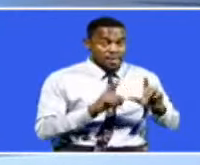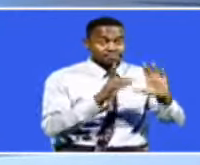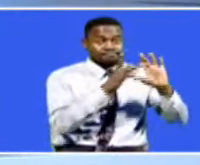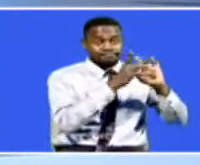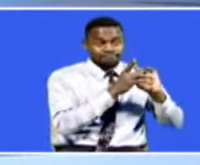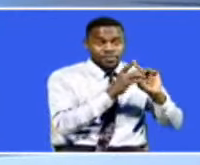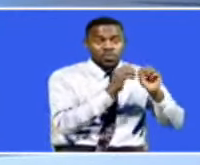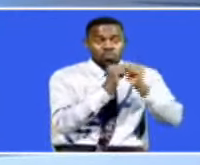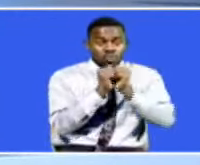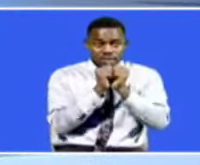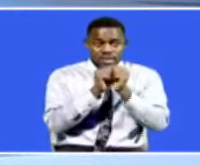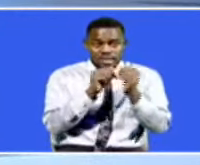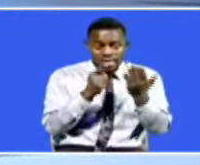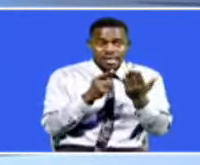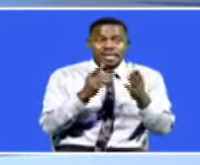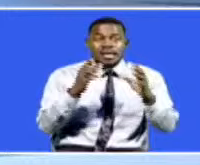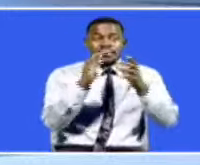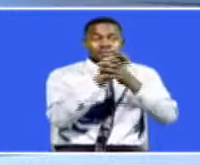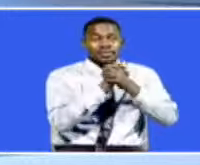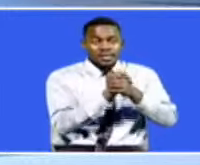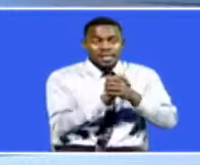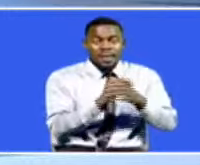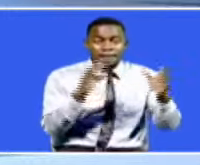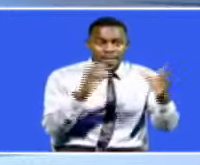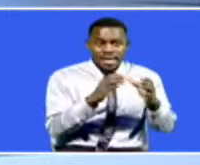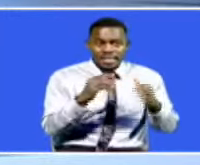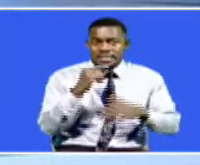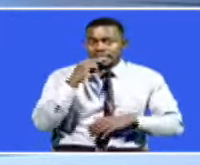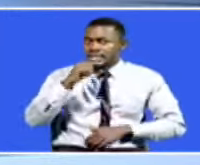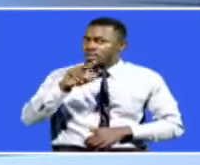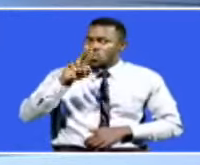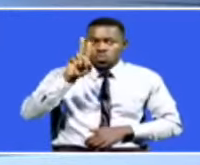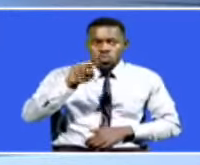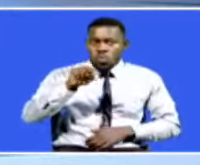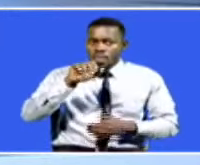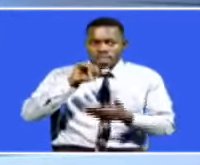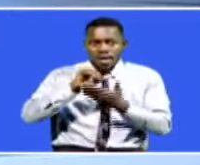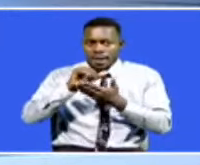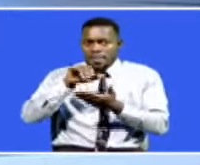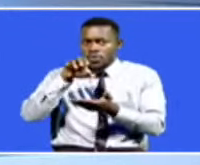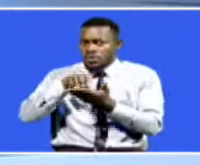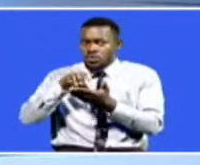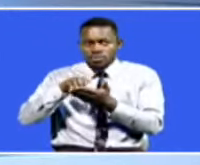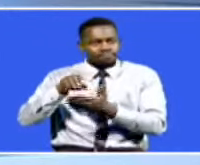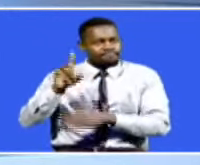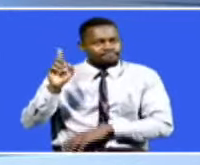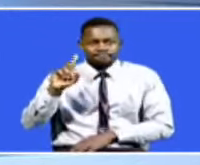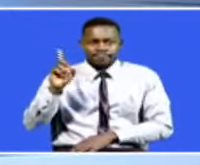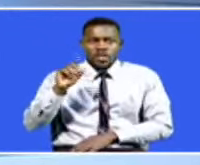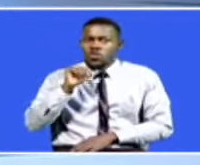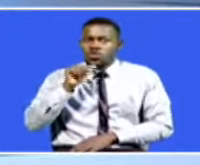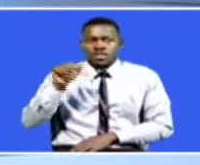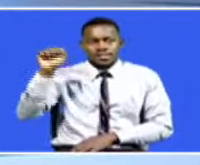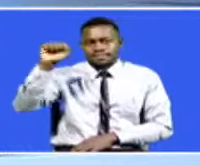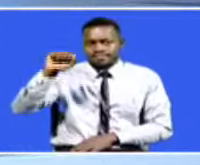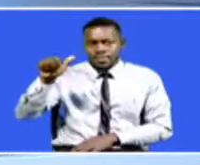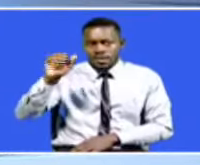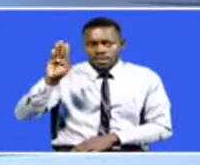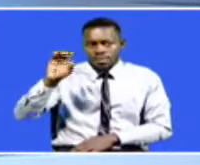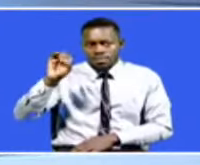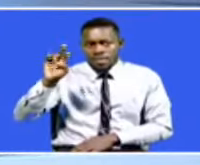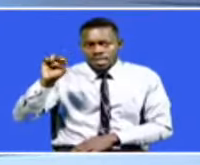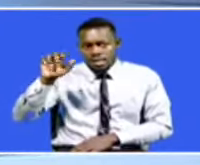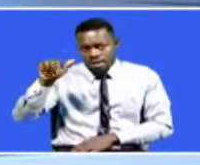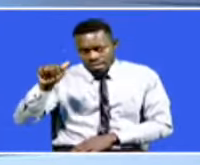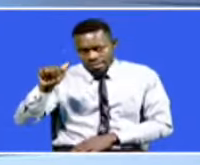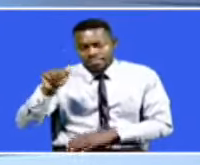may have received due to that position. And as Emmanuel To reports, the Jubilee fiasco comes 2 days